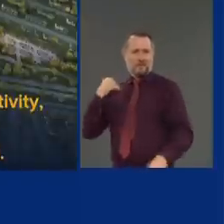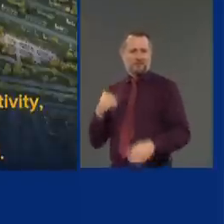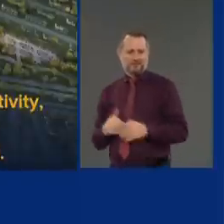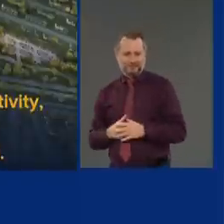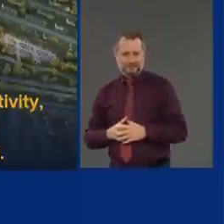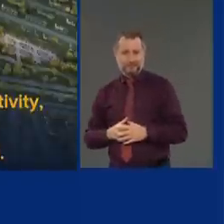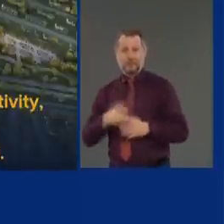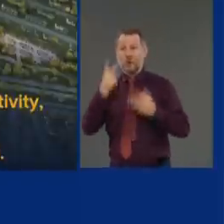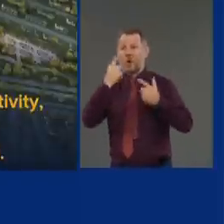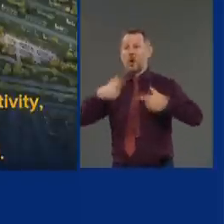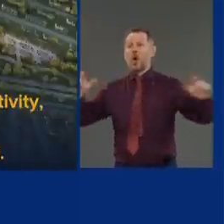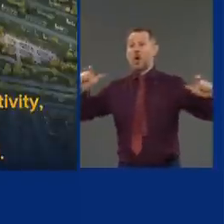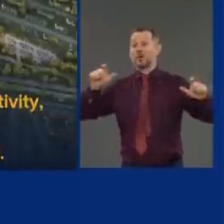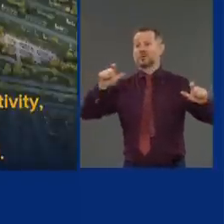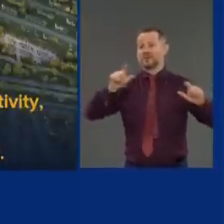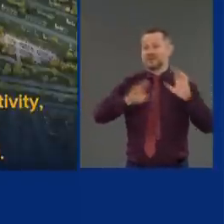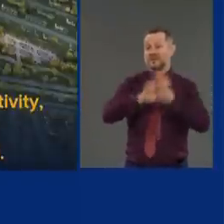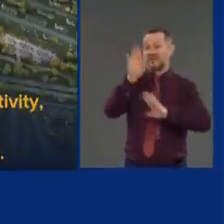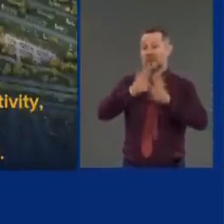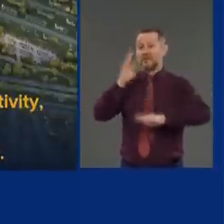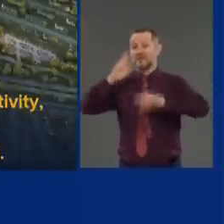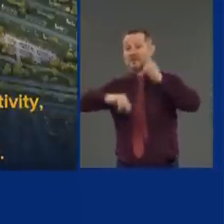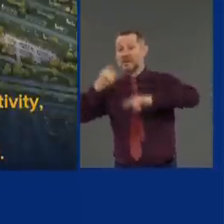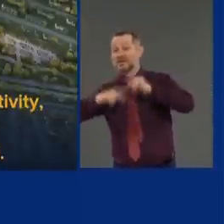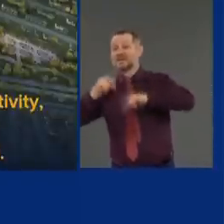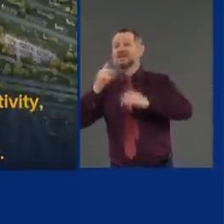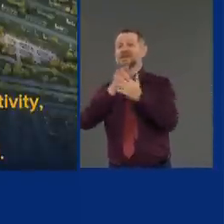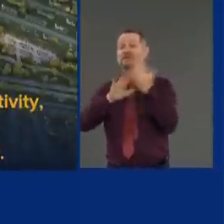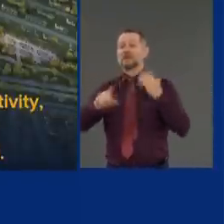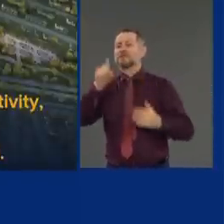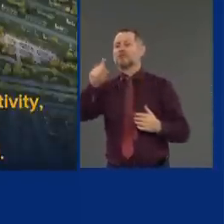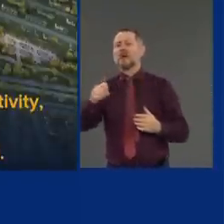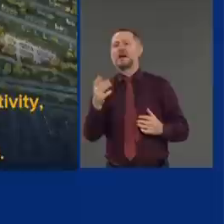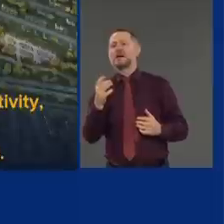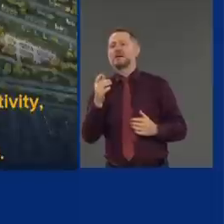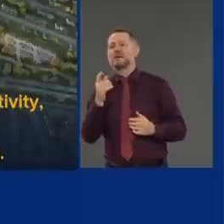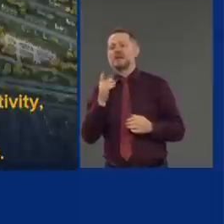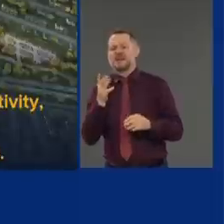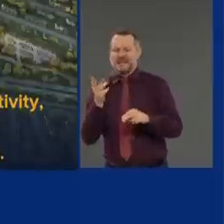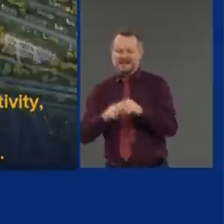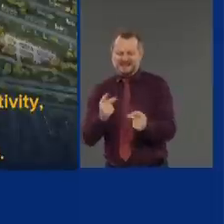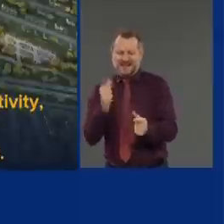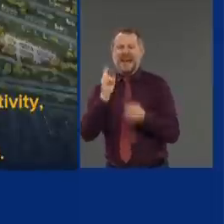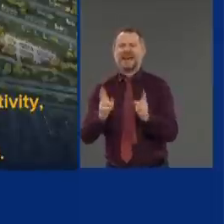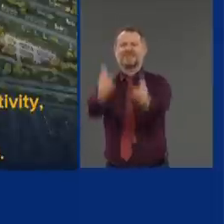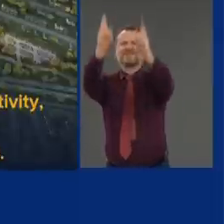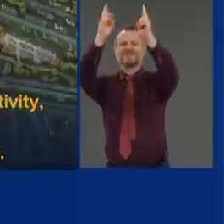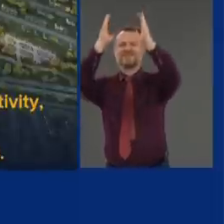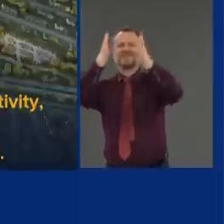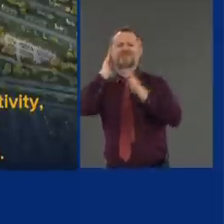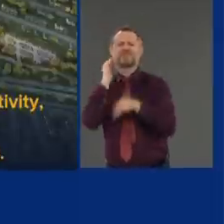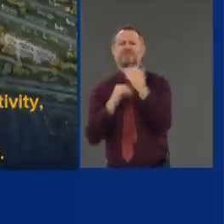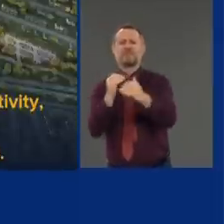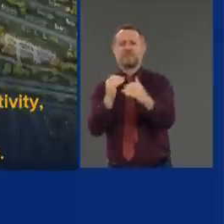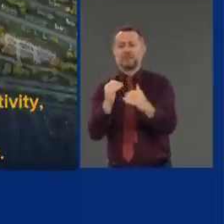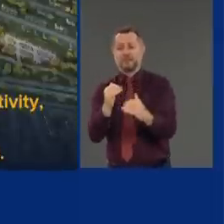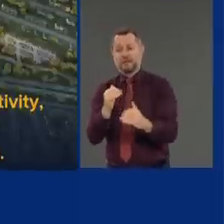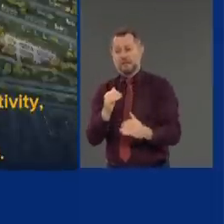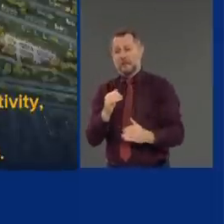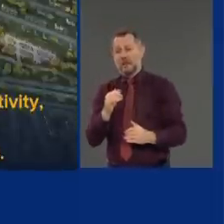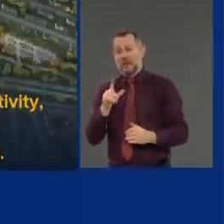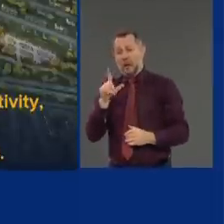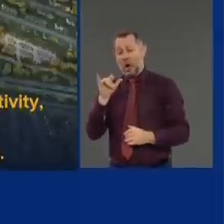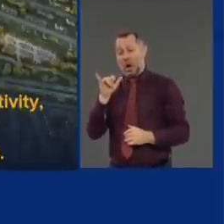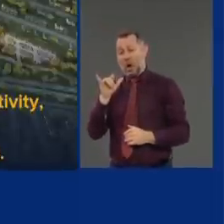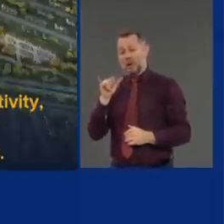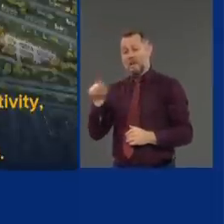large-scale developments, accelerate them. On Long Island, we're transforming Belmont. It's going to be a new Islanders